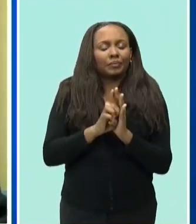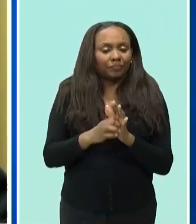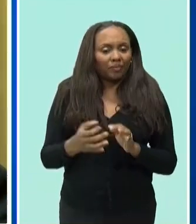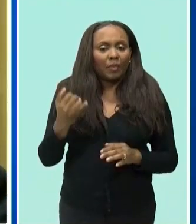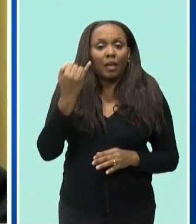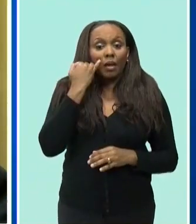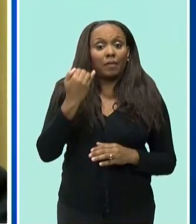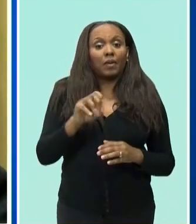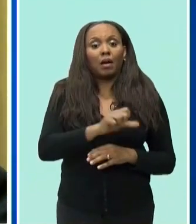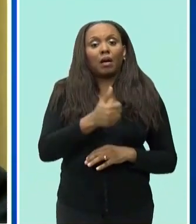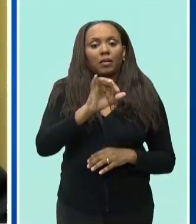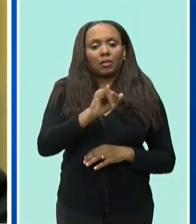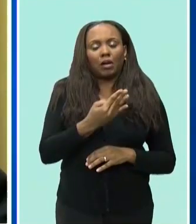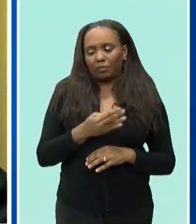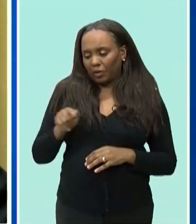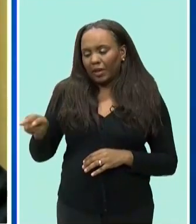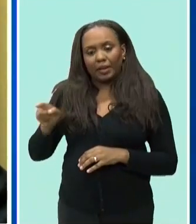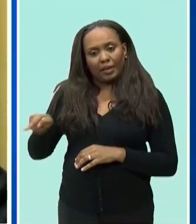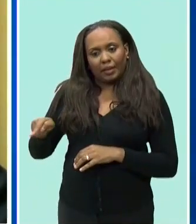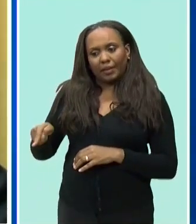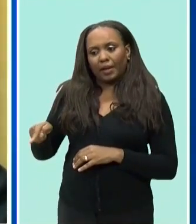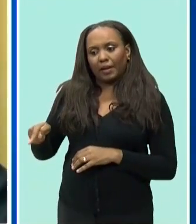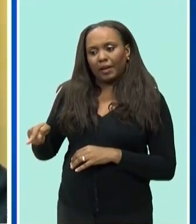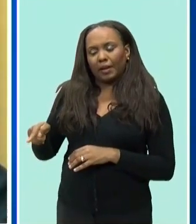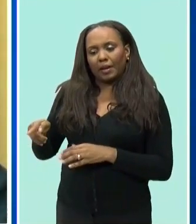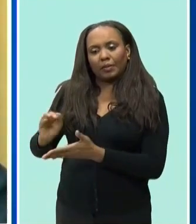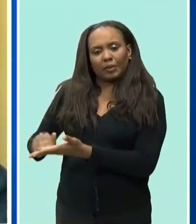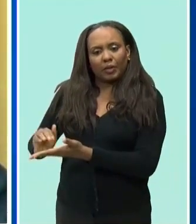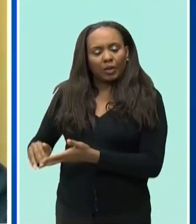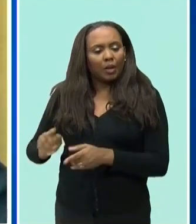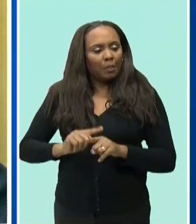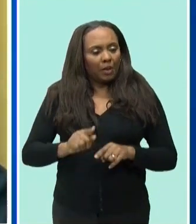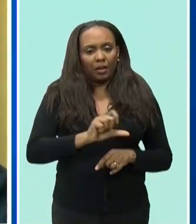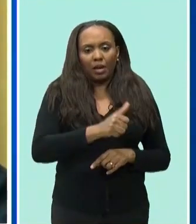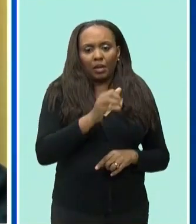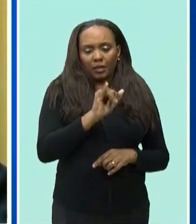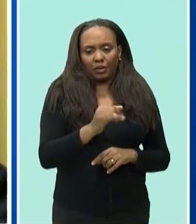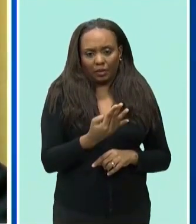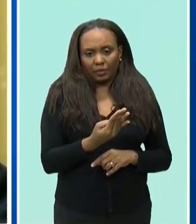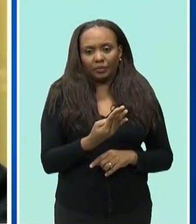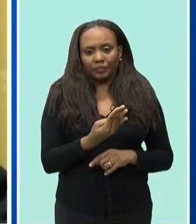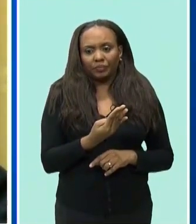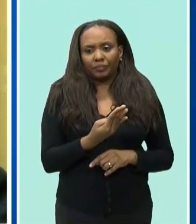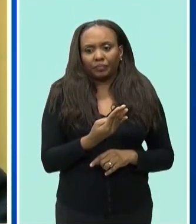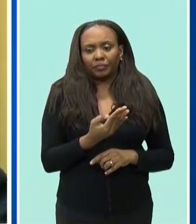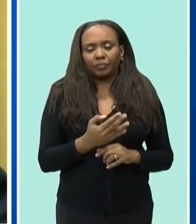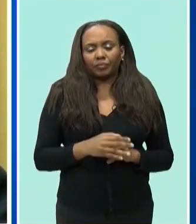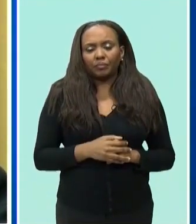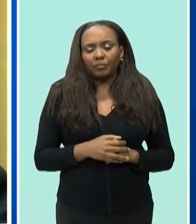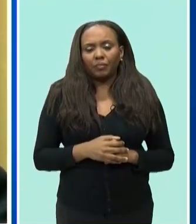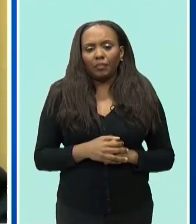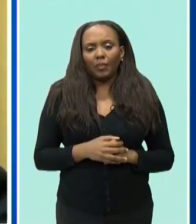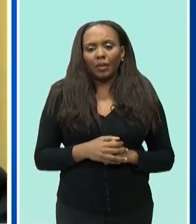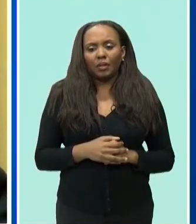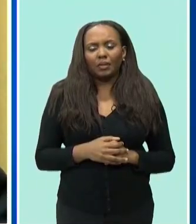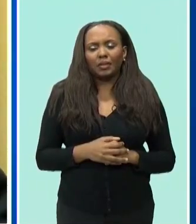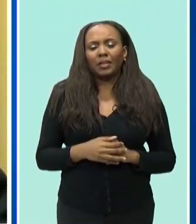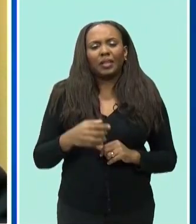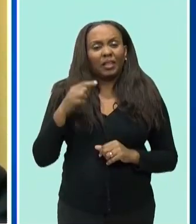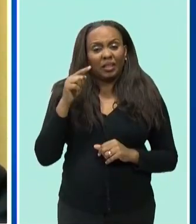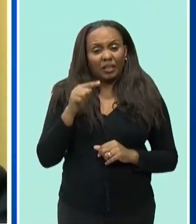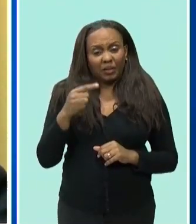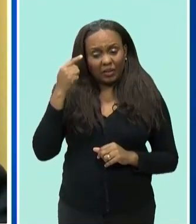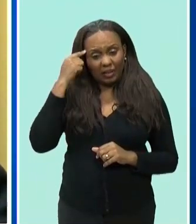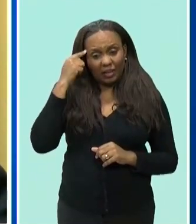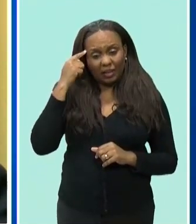being created in sectors, let's assume construction, as we heard at one point, are we to understand that